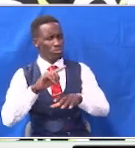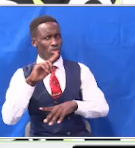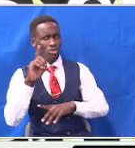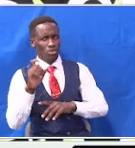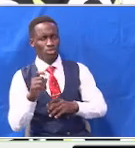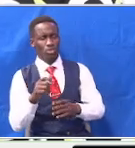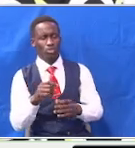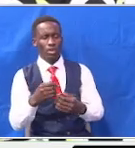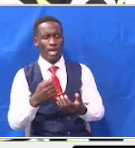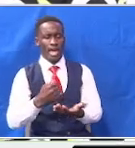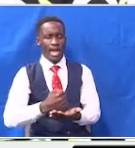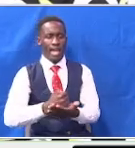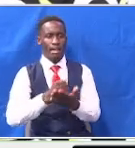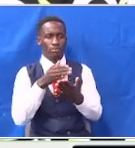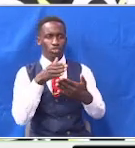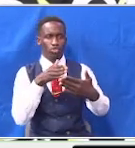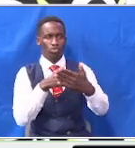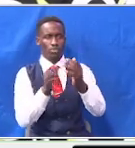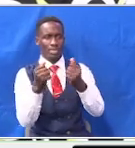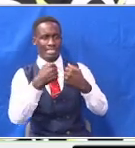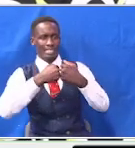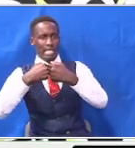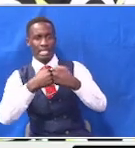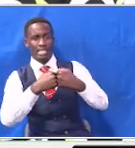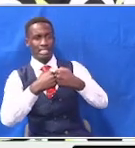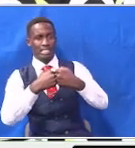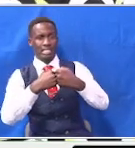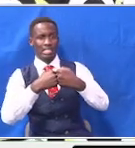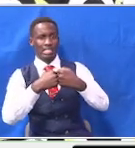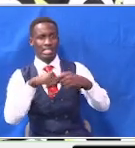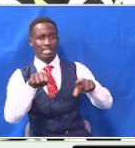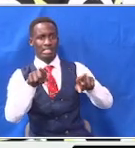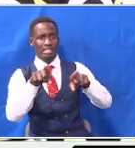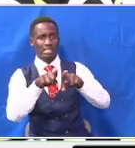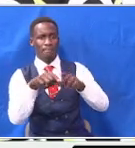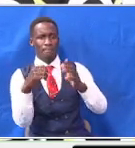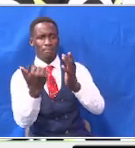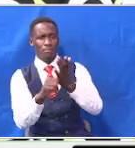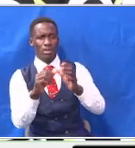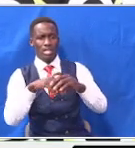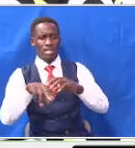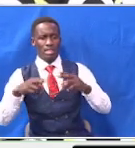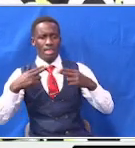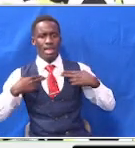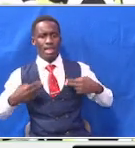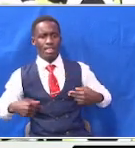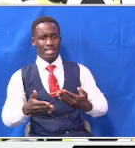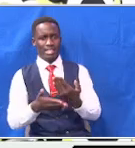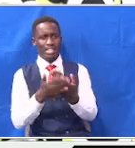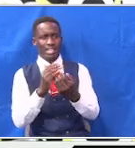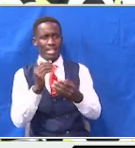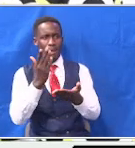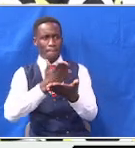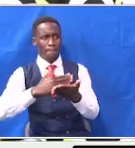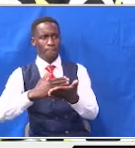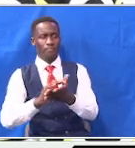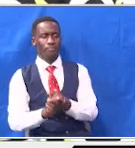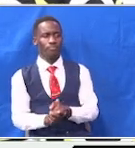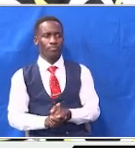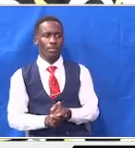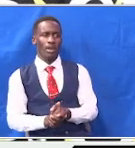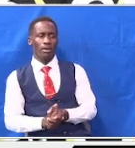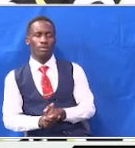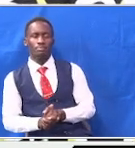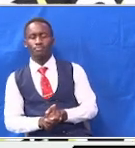adequate to address the systemic challenges and inefficiencies in the healthcare sector? Well, they are